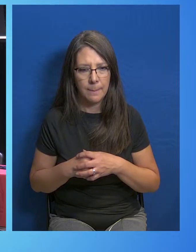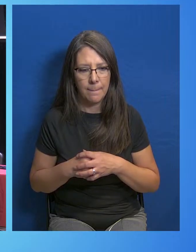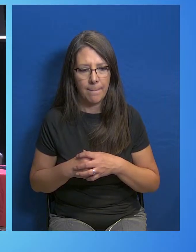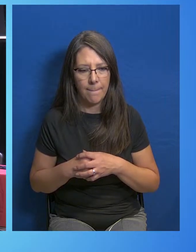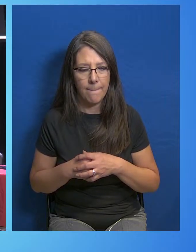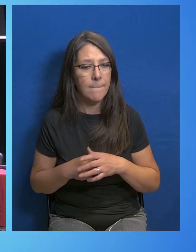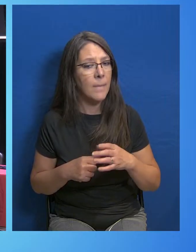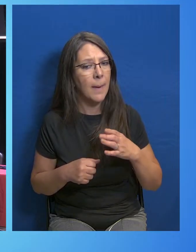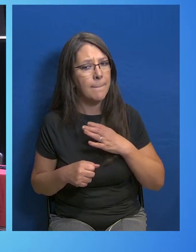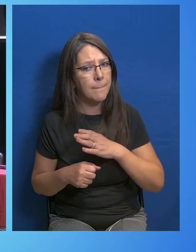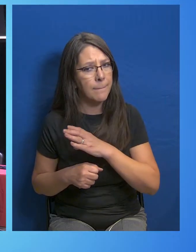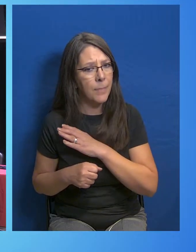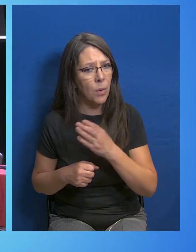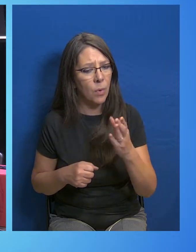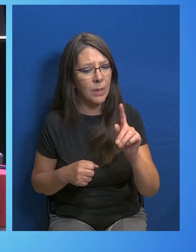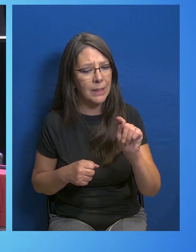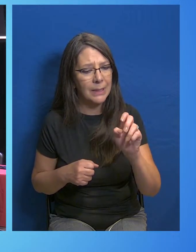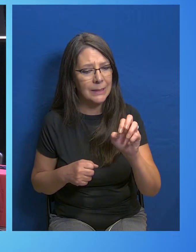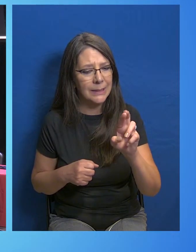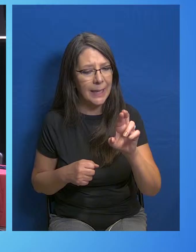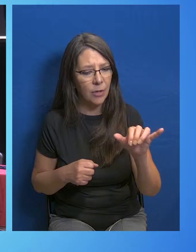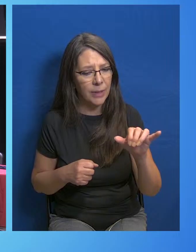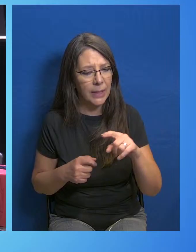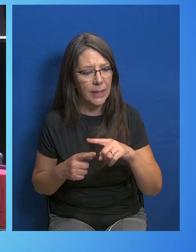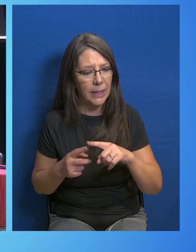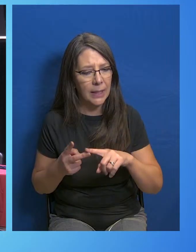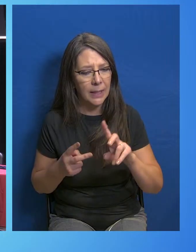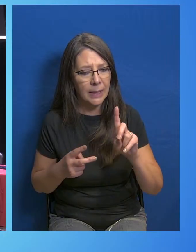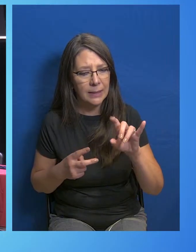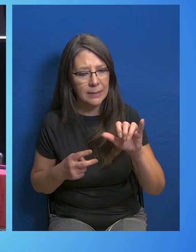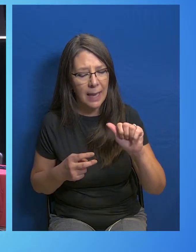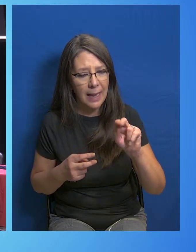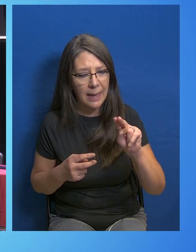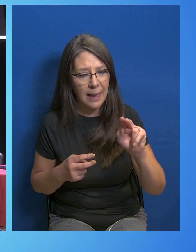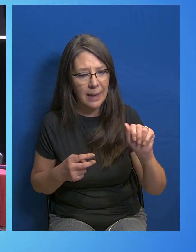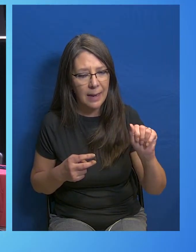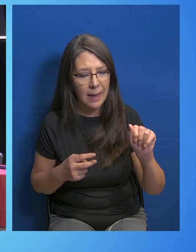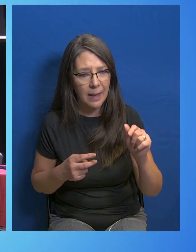Board members Terry and Diana, do you have any comments or concerns?